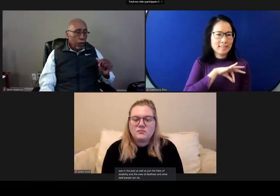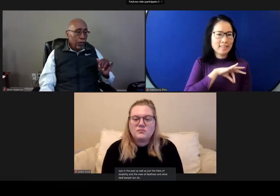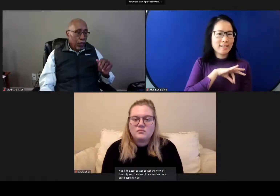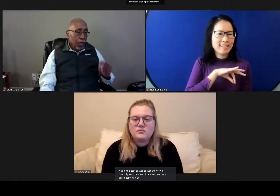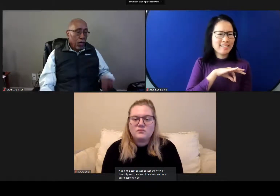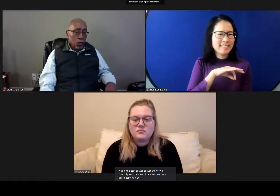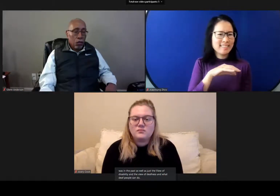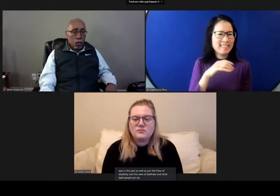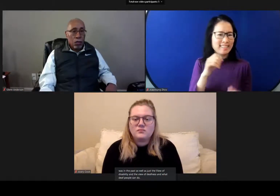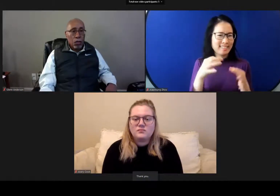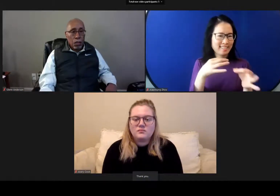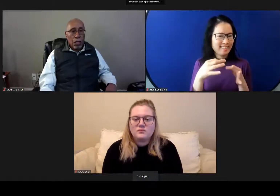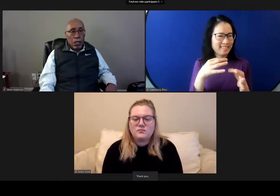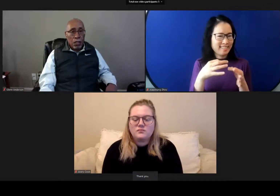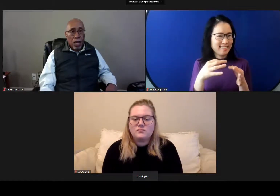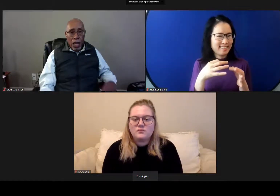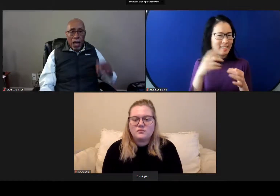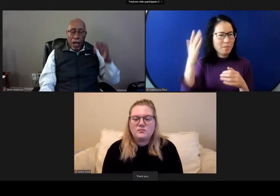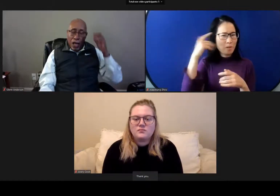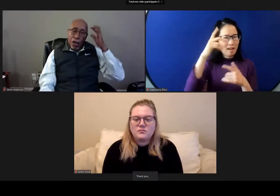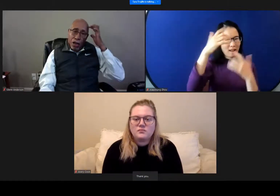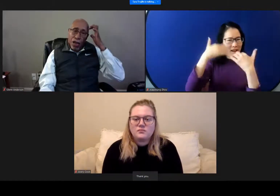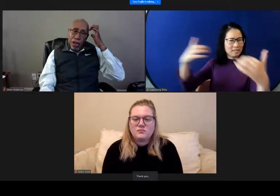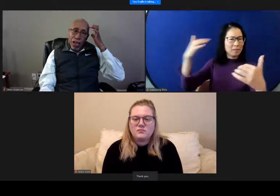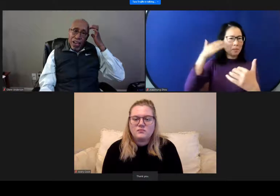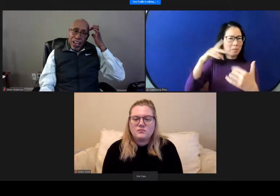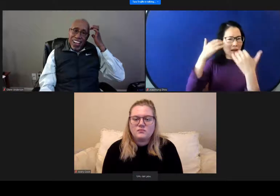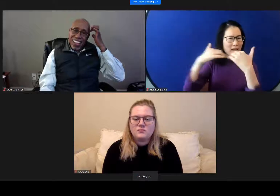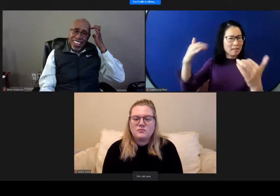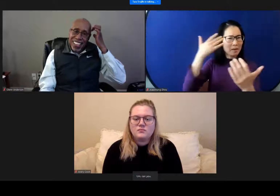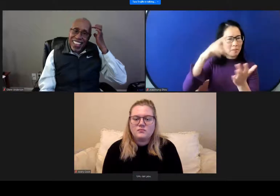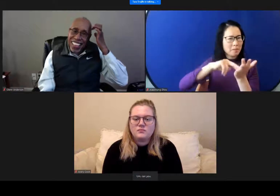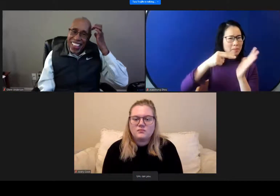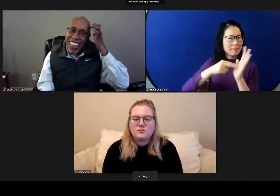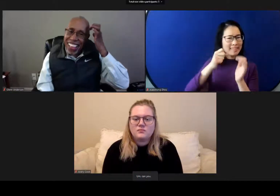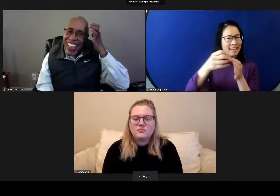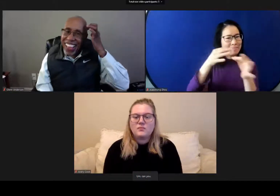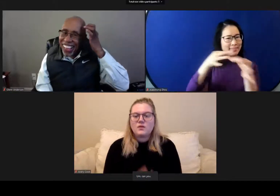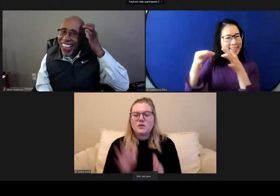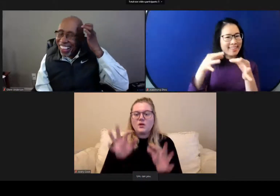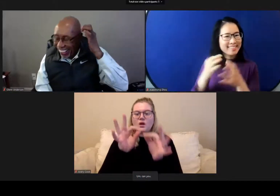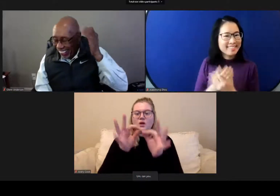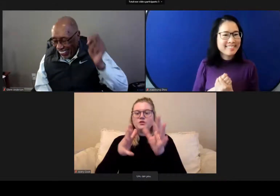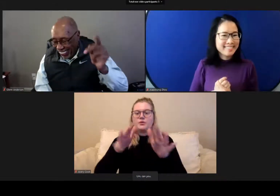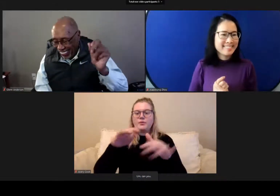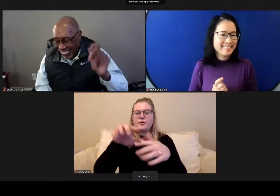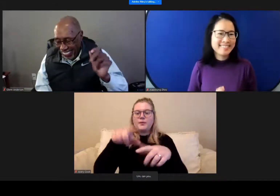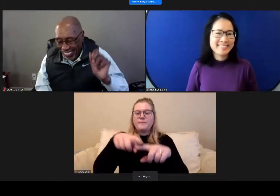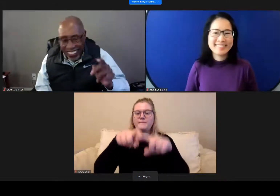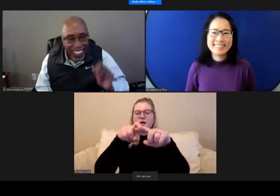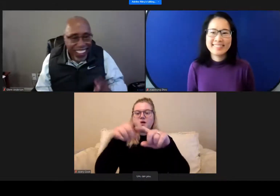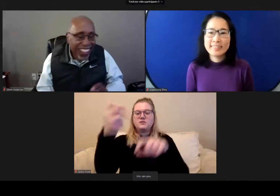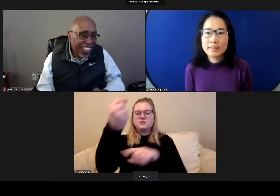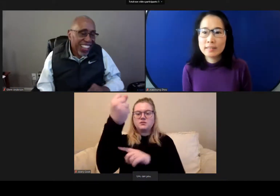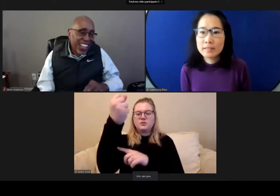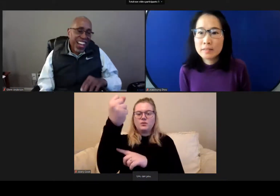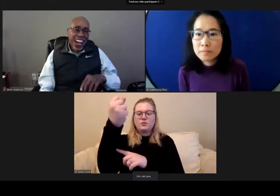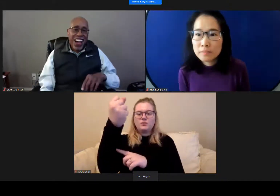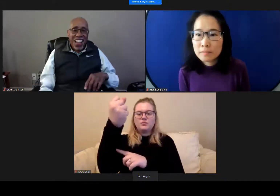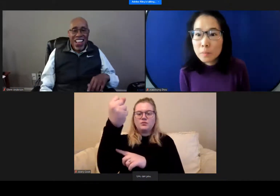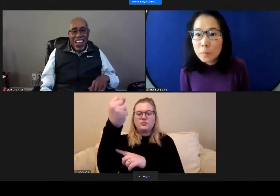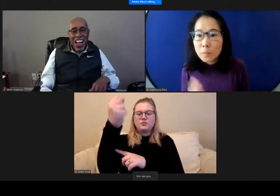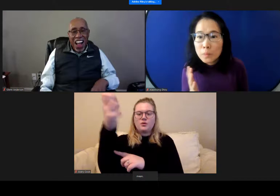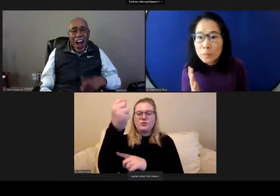Thank you. Can you Can you I'm explain what missing deaf that.